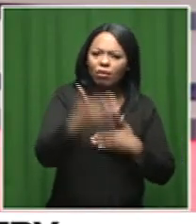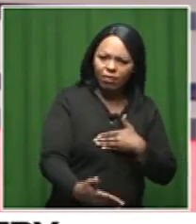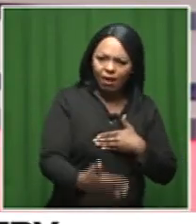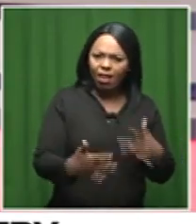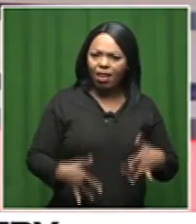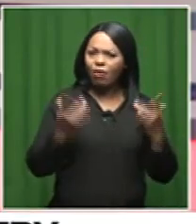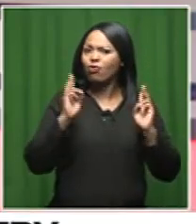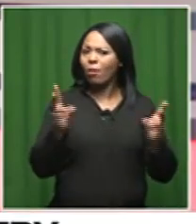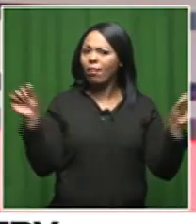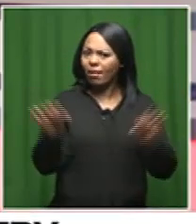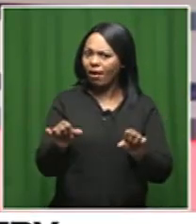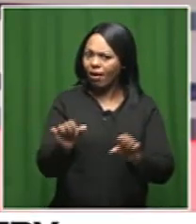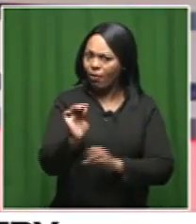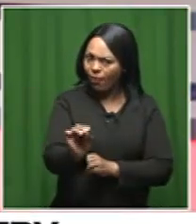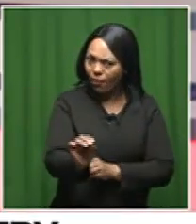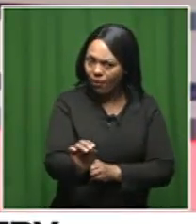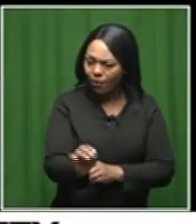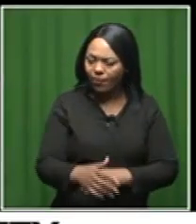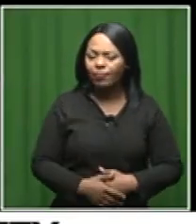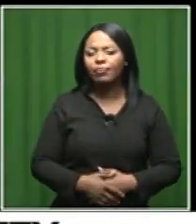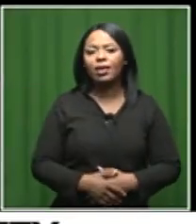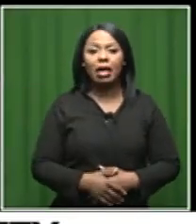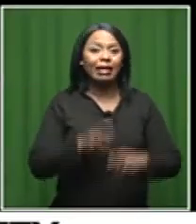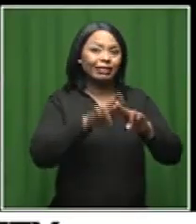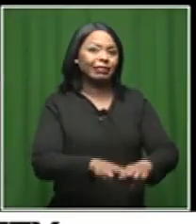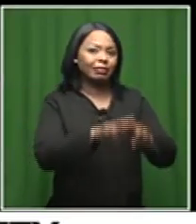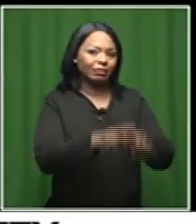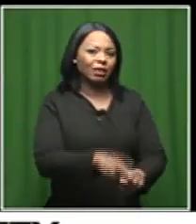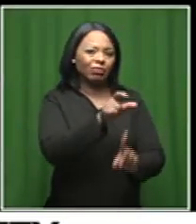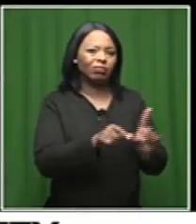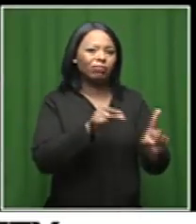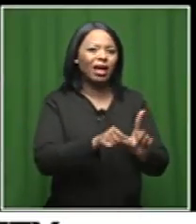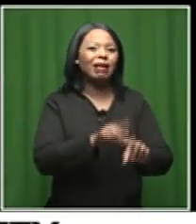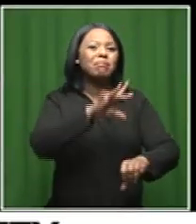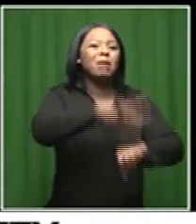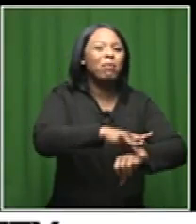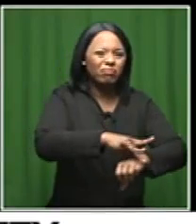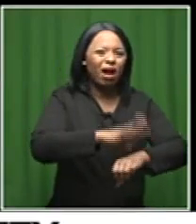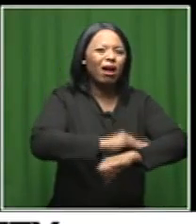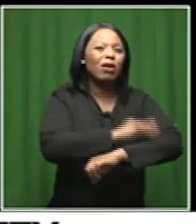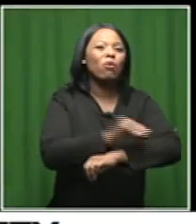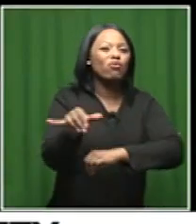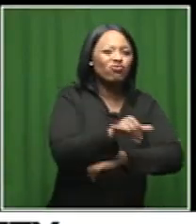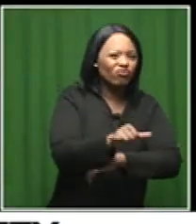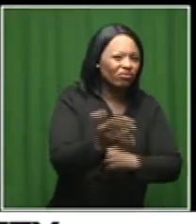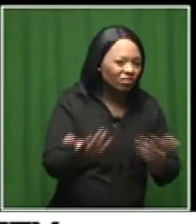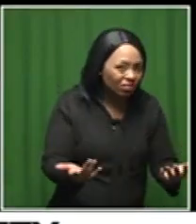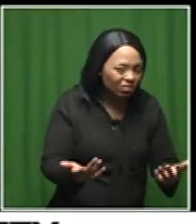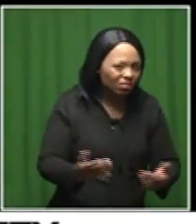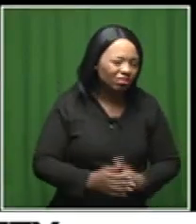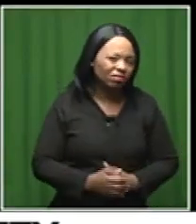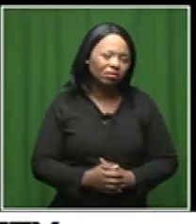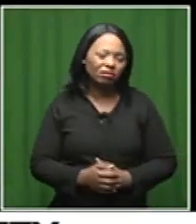they can expect? So it depends on which disease we're talking. For instance, Hodgkin lymphoma